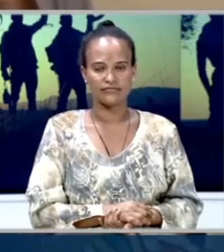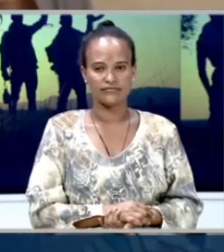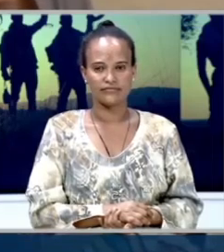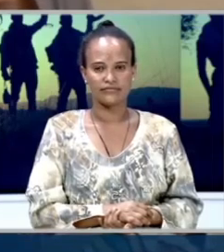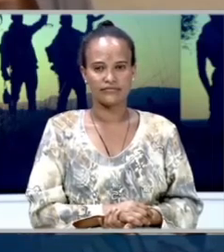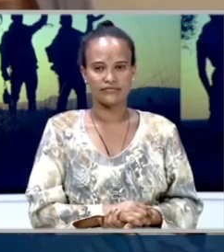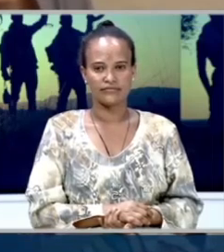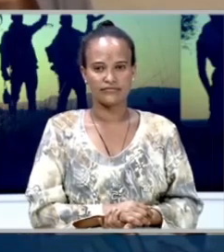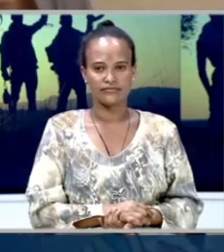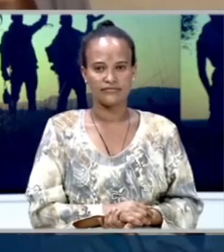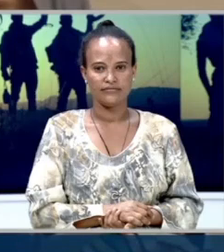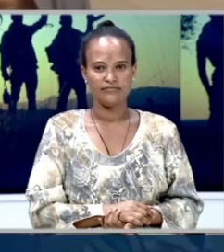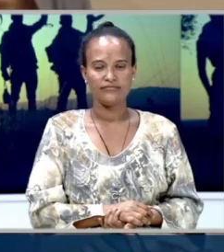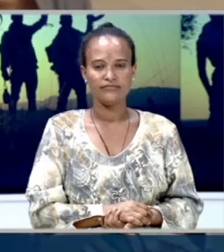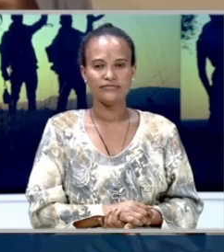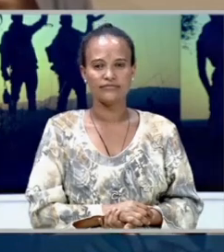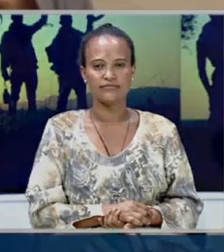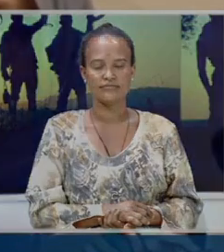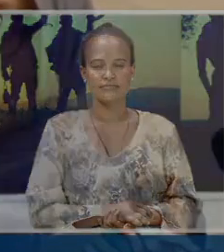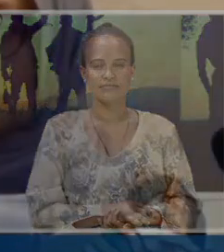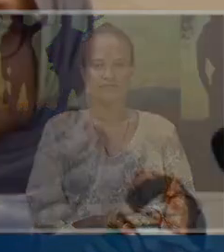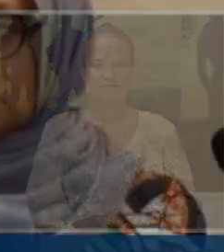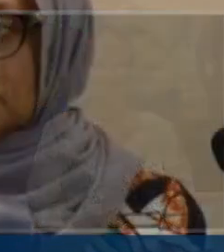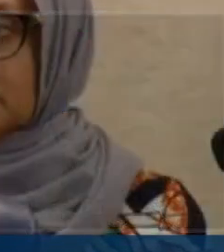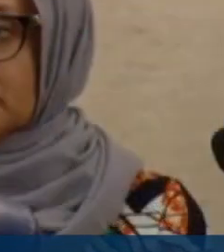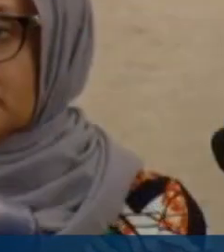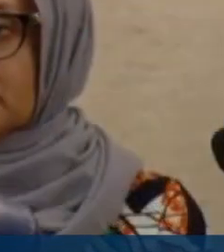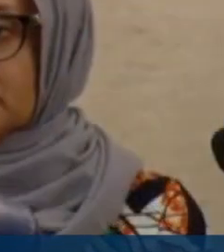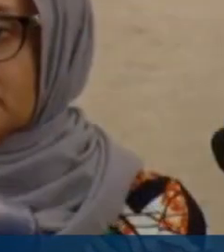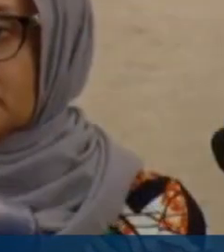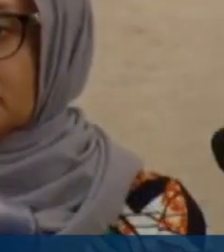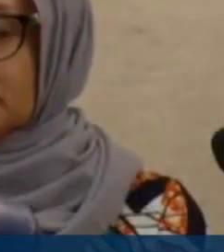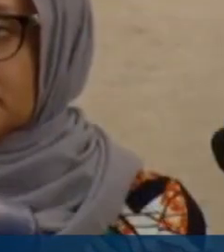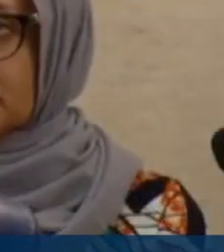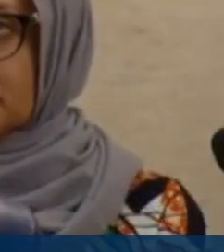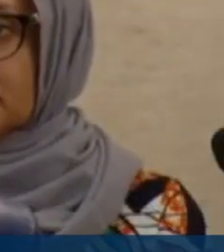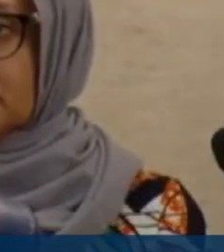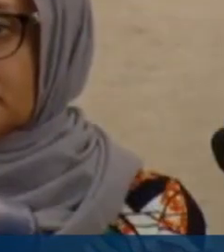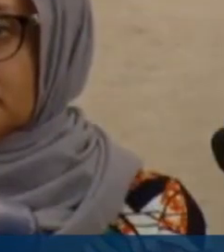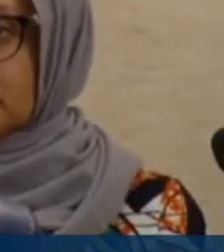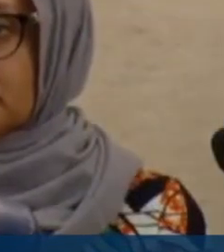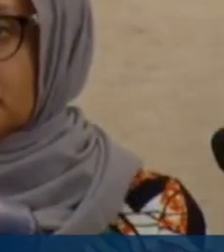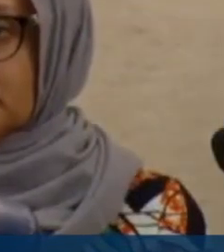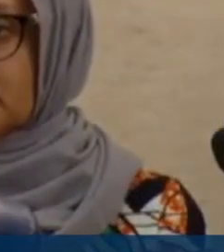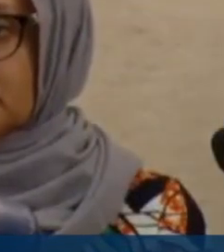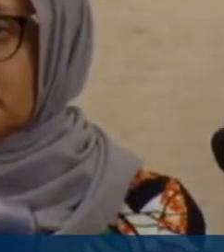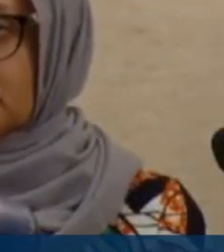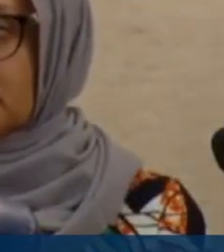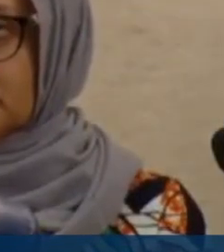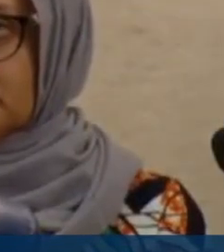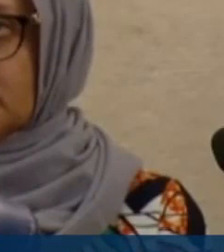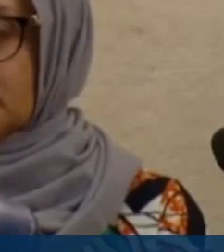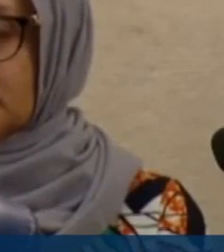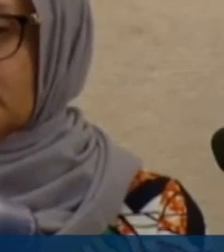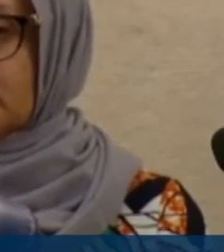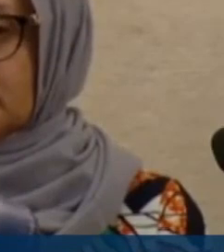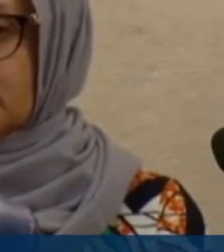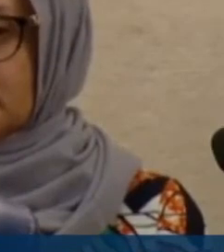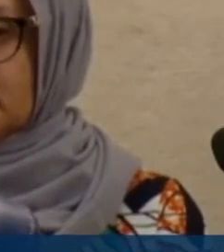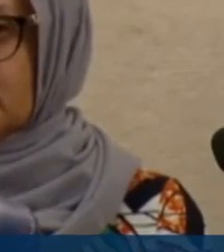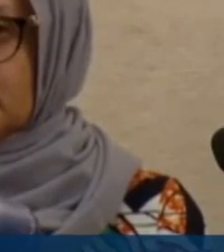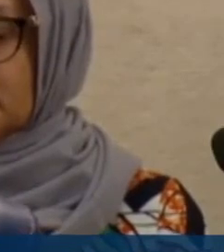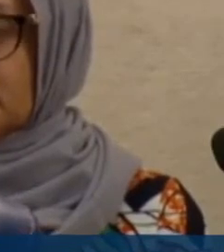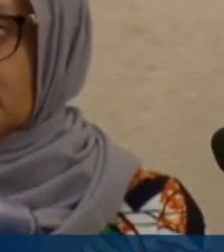5 million children either don't survive their own birth or die before their fifth birthday from